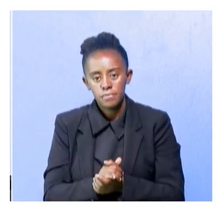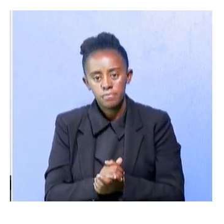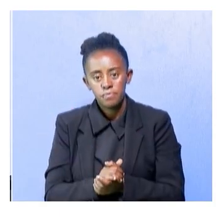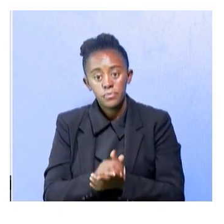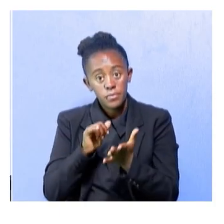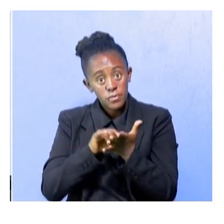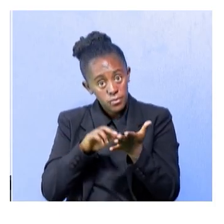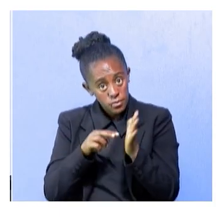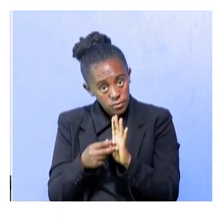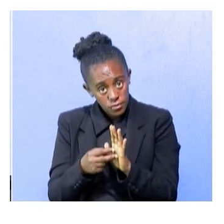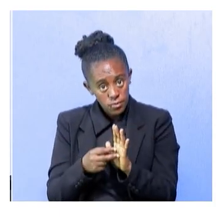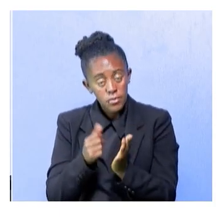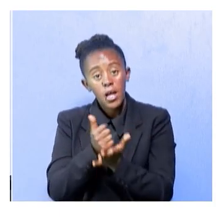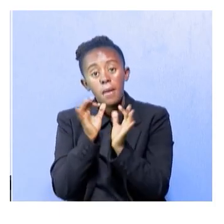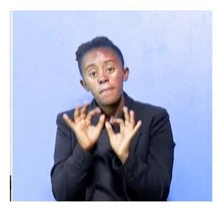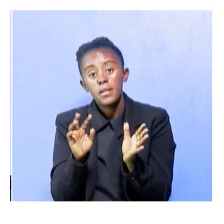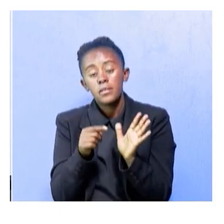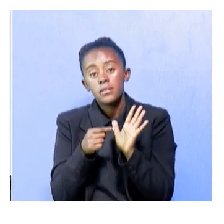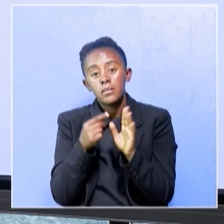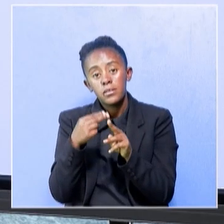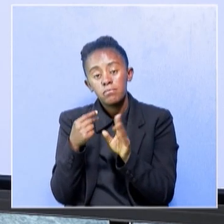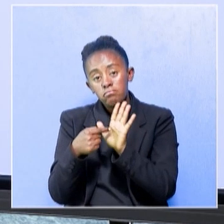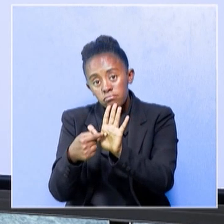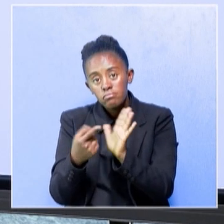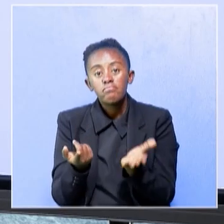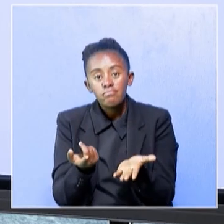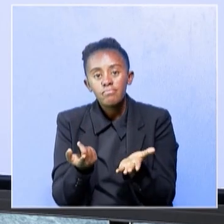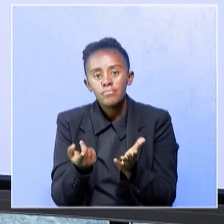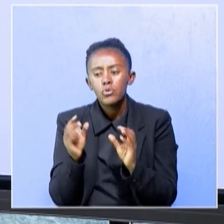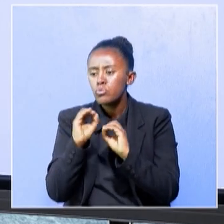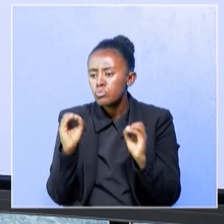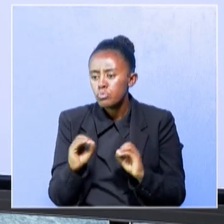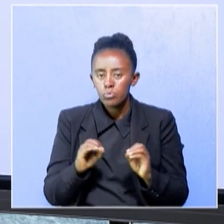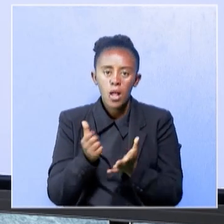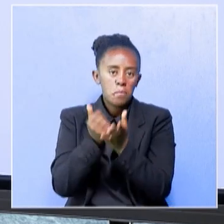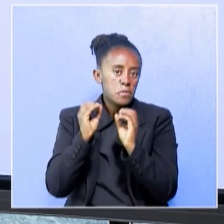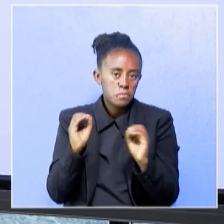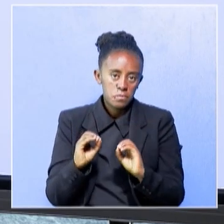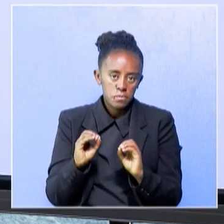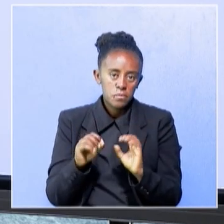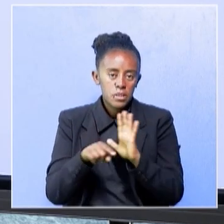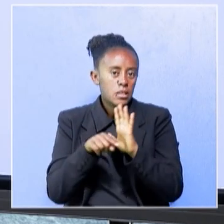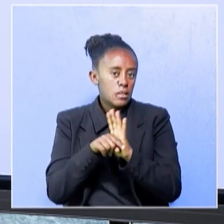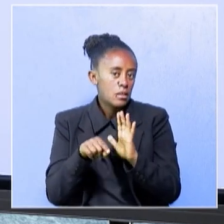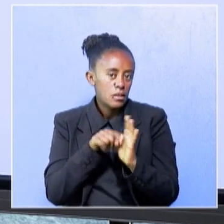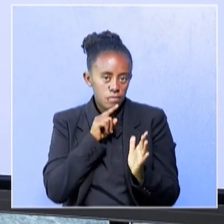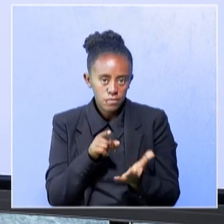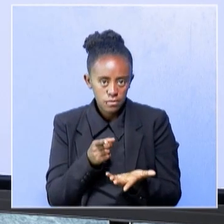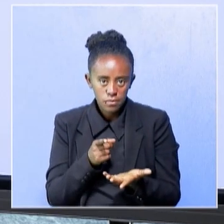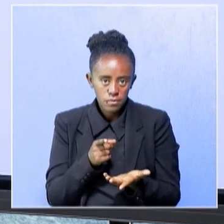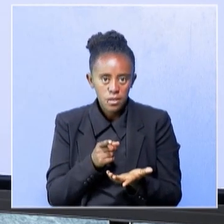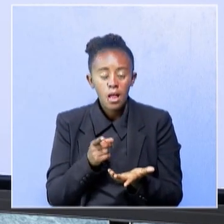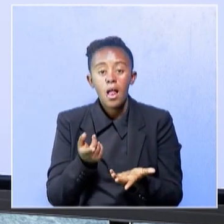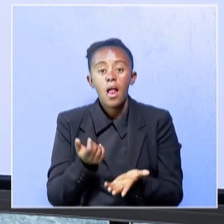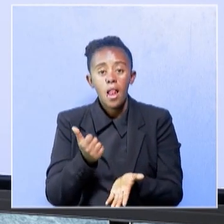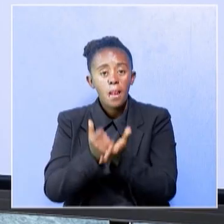That means helpless, the name implies that no one helps him. It's a negative, right? And then